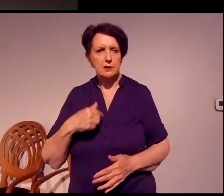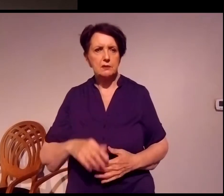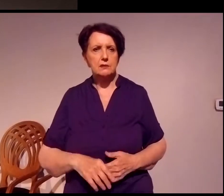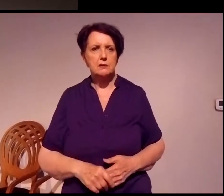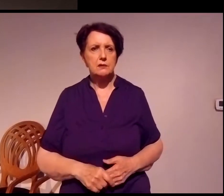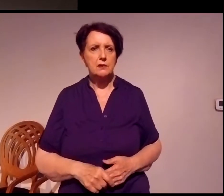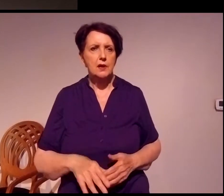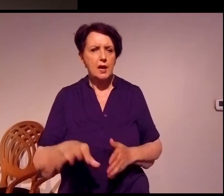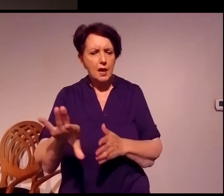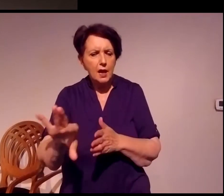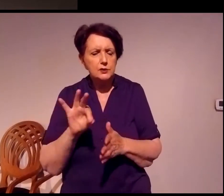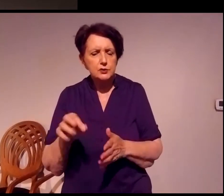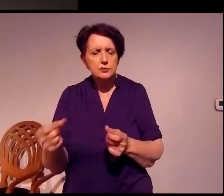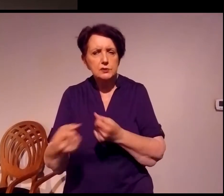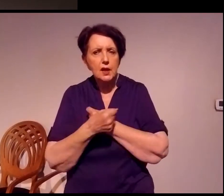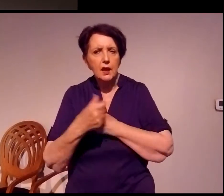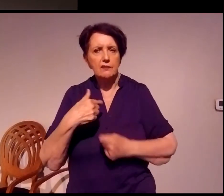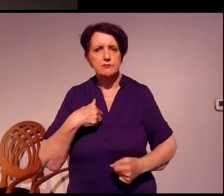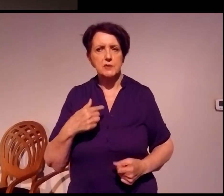I choose to love me.